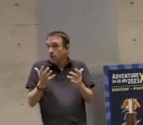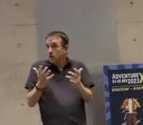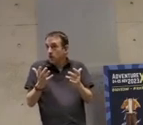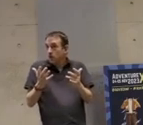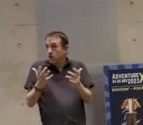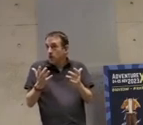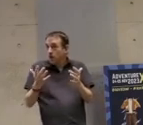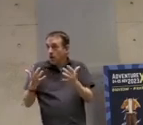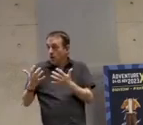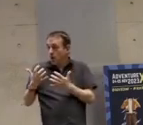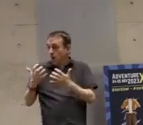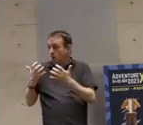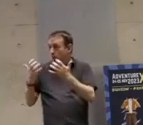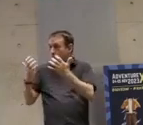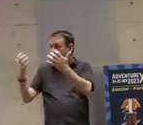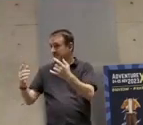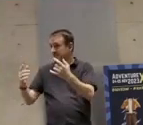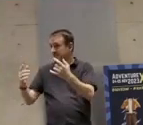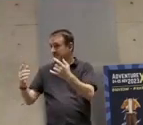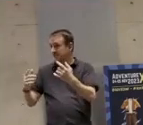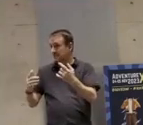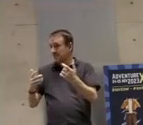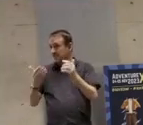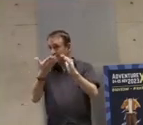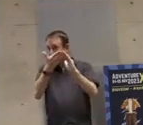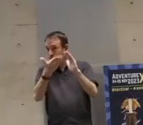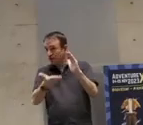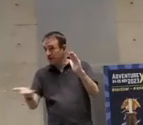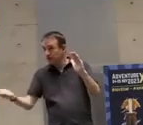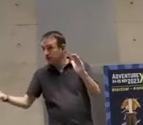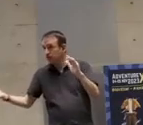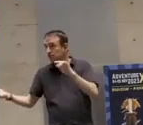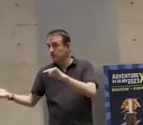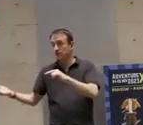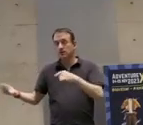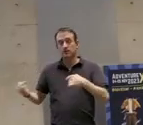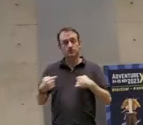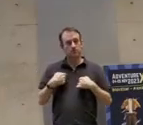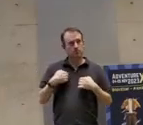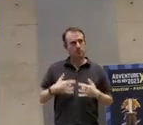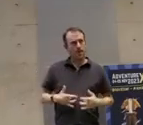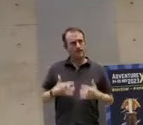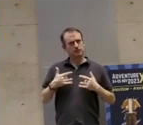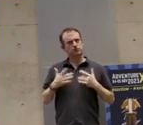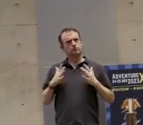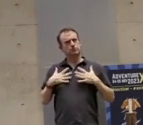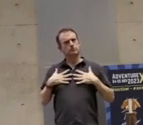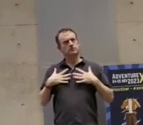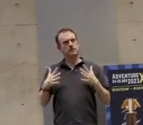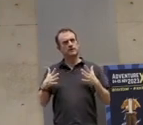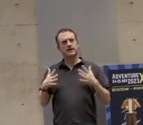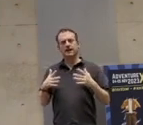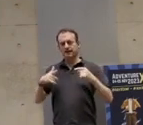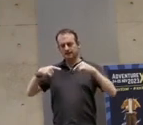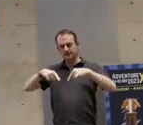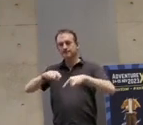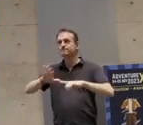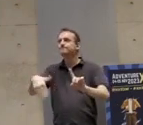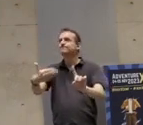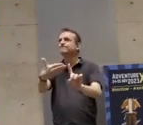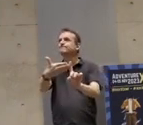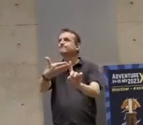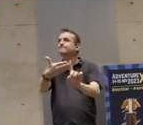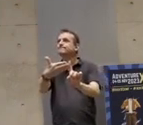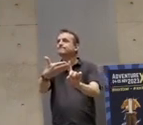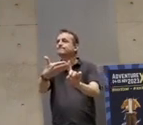generational... I'd like to talk briefly about my opinion, because ultimately, you know, the punchline of this is, of course, going to be